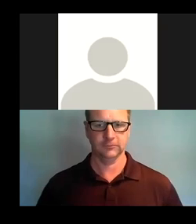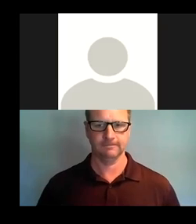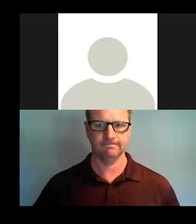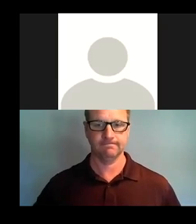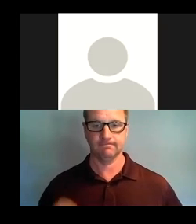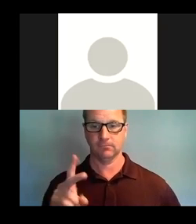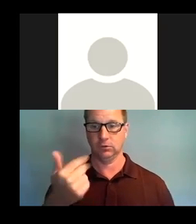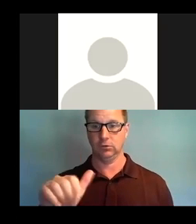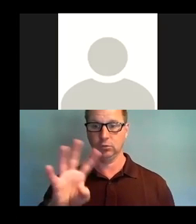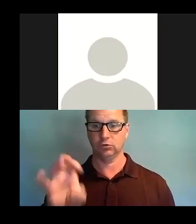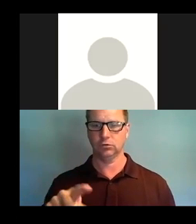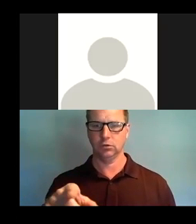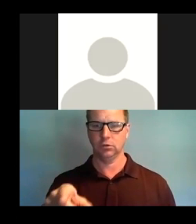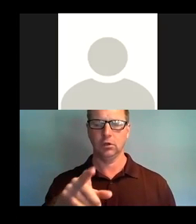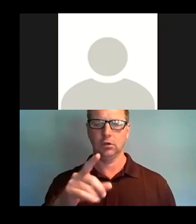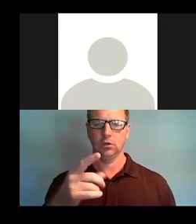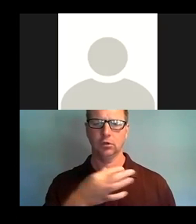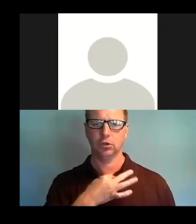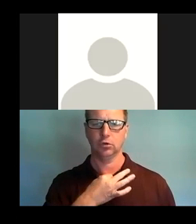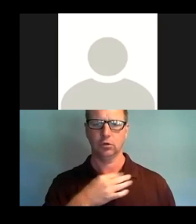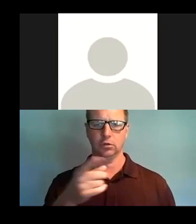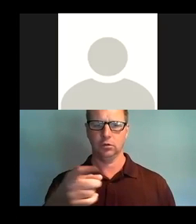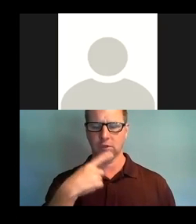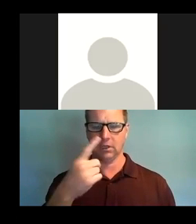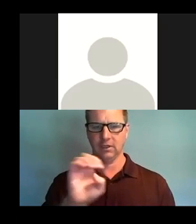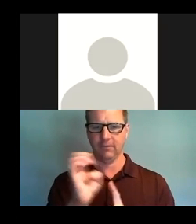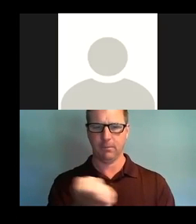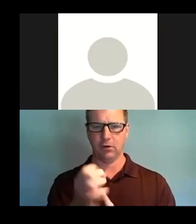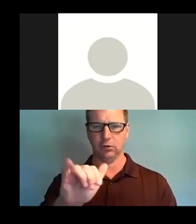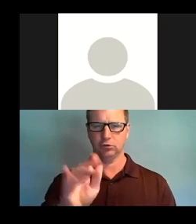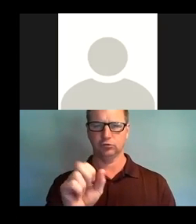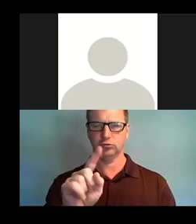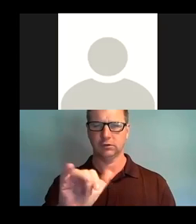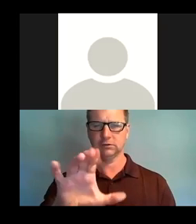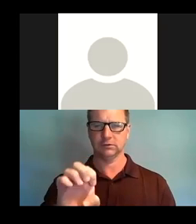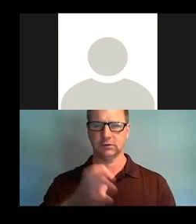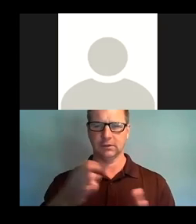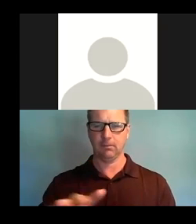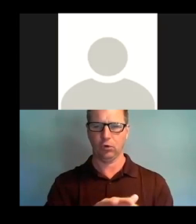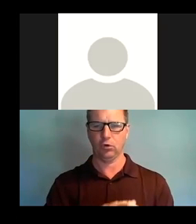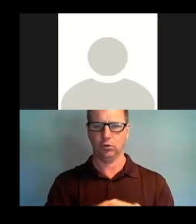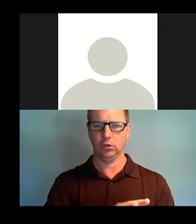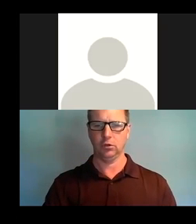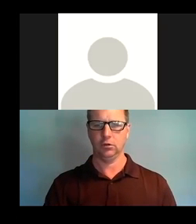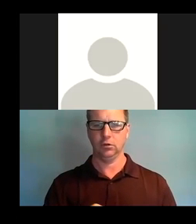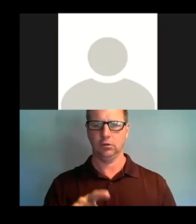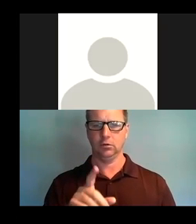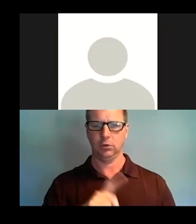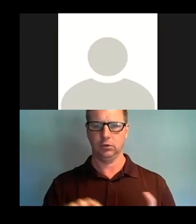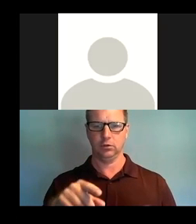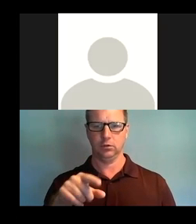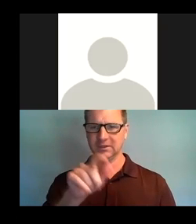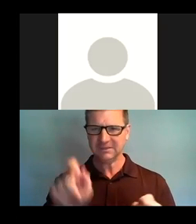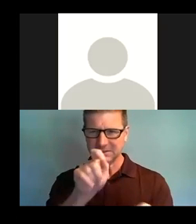Great, any questions? Yeah, just curious, what is, you said environmental justice neighborhood, obviously, you know, I know what environmental justice is, but is this a